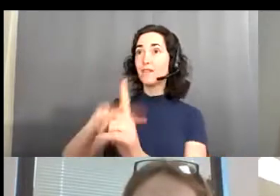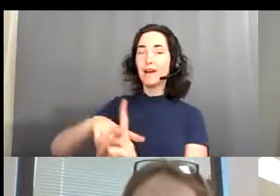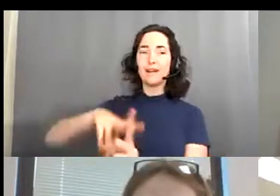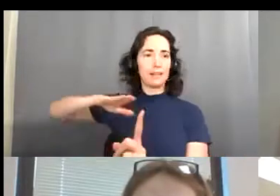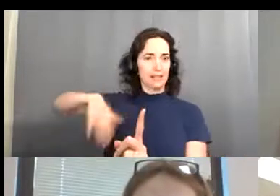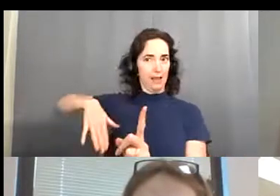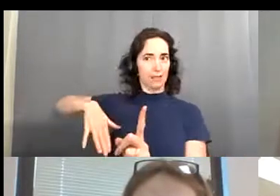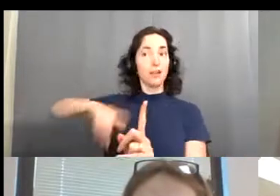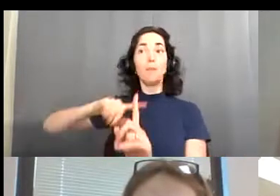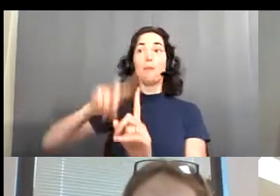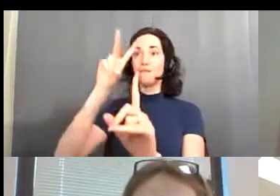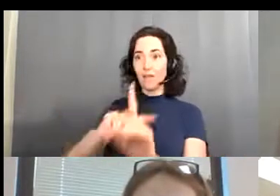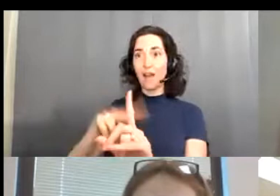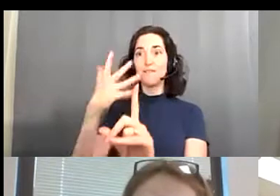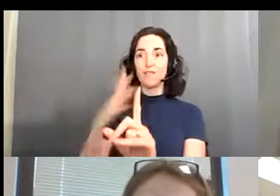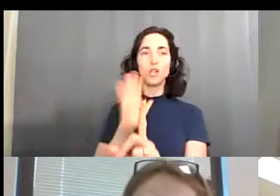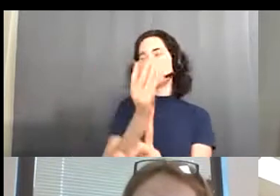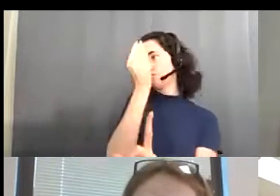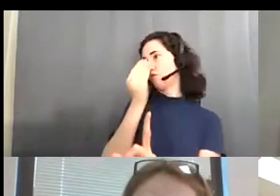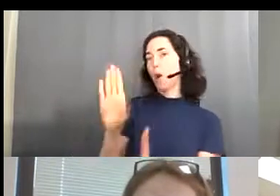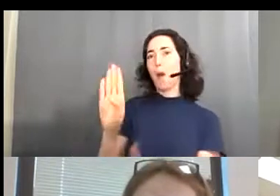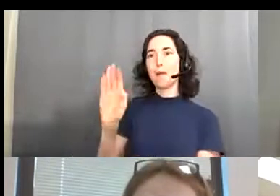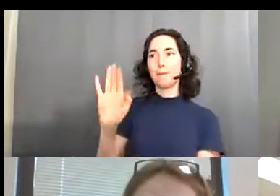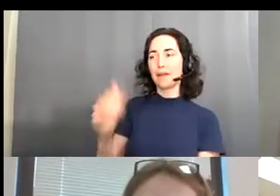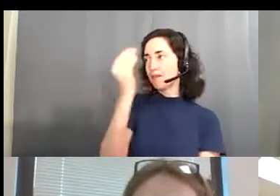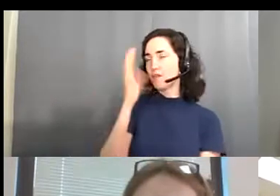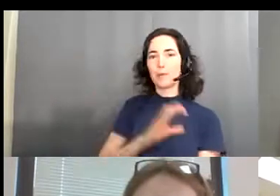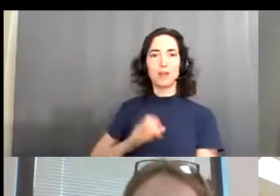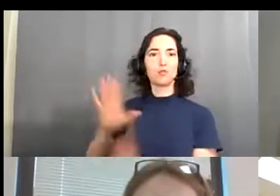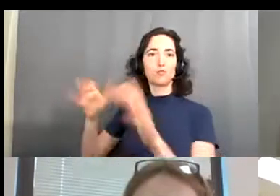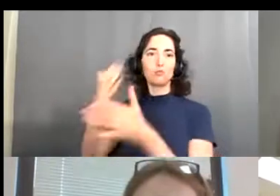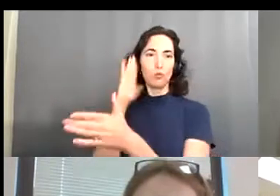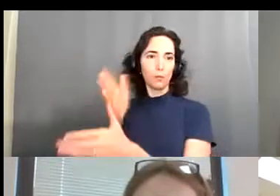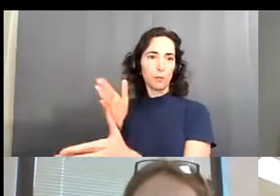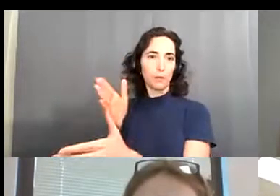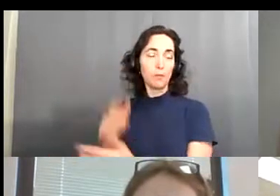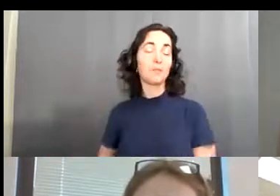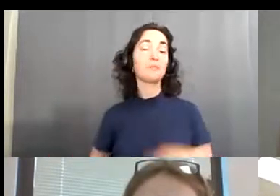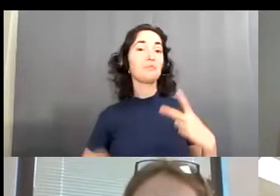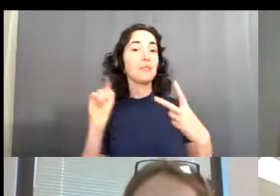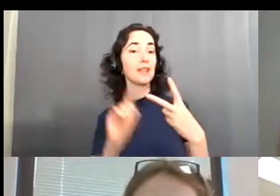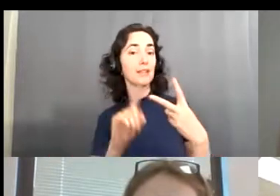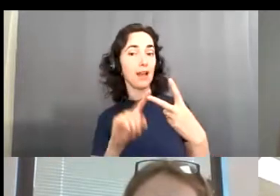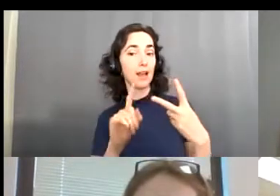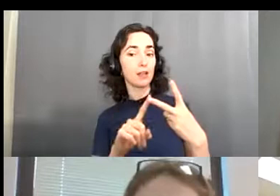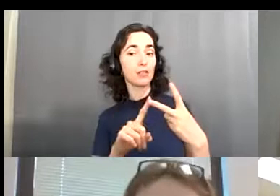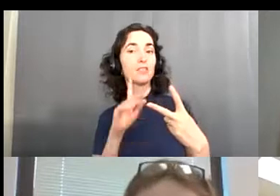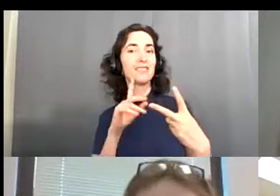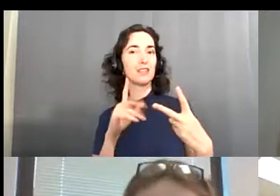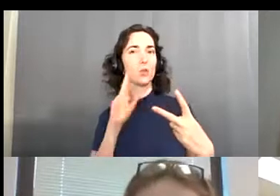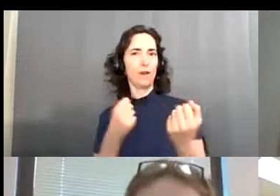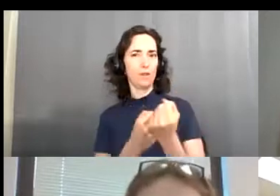the information with Bambi and the council. Second issue that we'll be advocating for